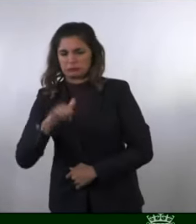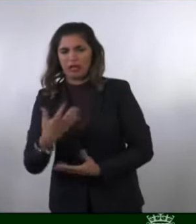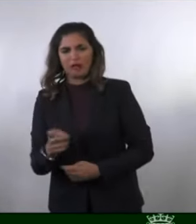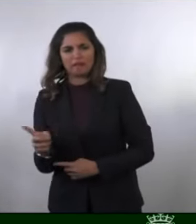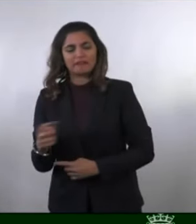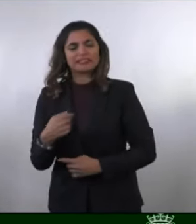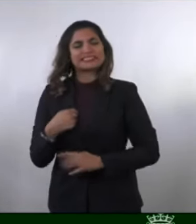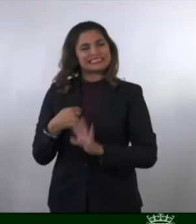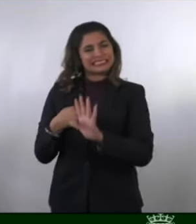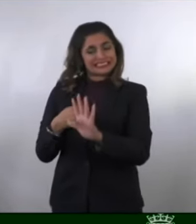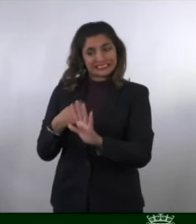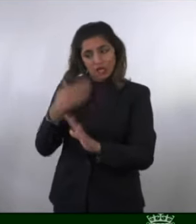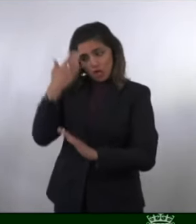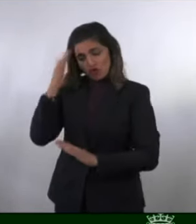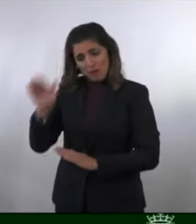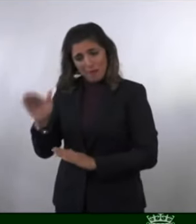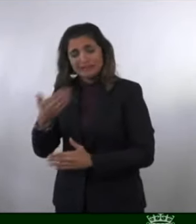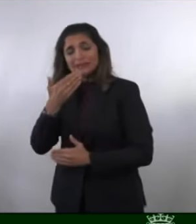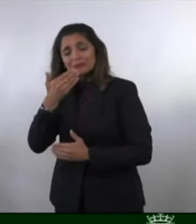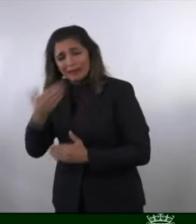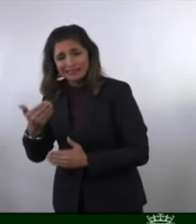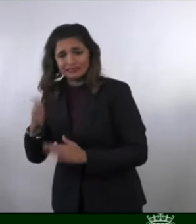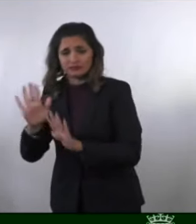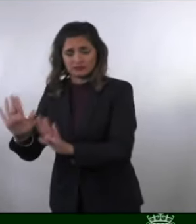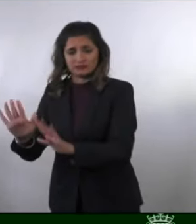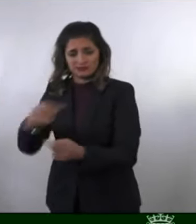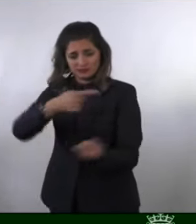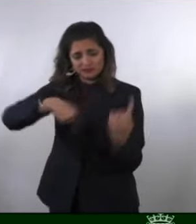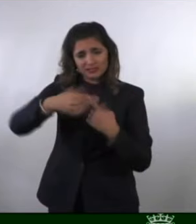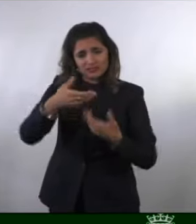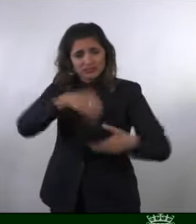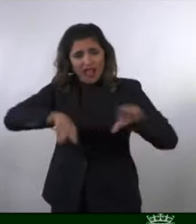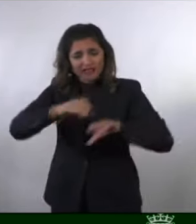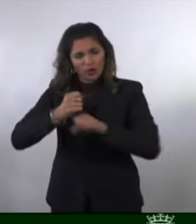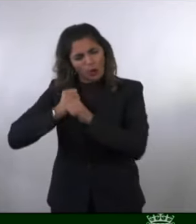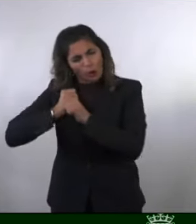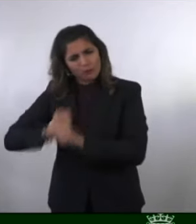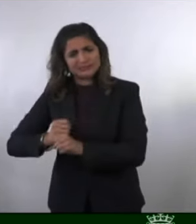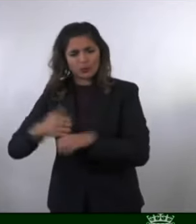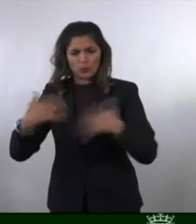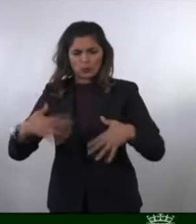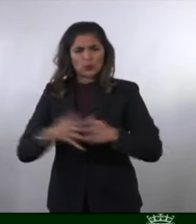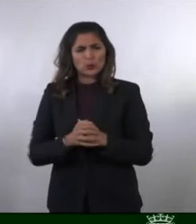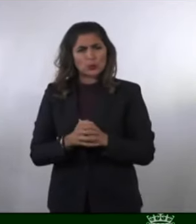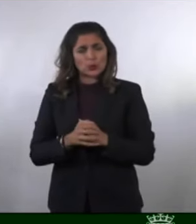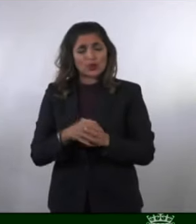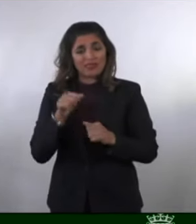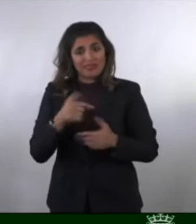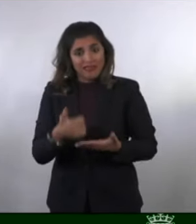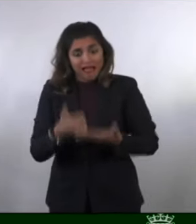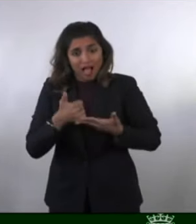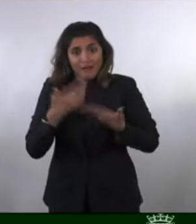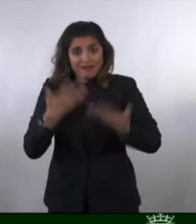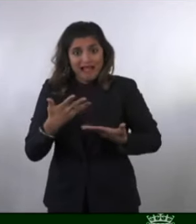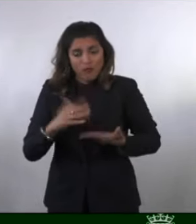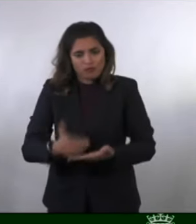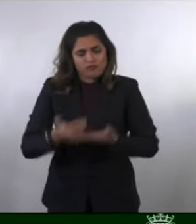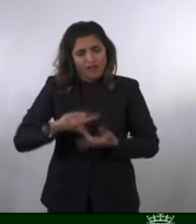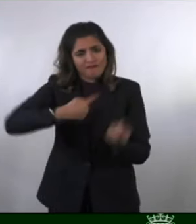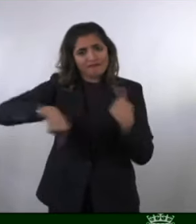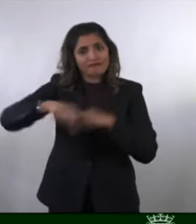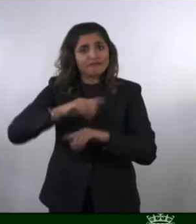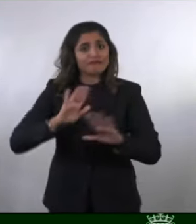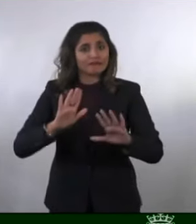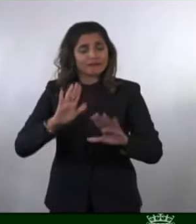never forget it is a commitment and dedication to science that is now coming to our society's rescue. Mr.